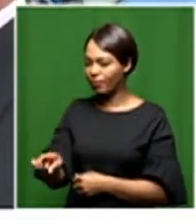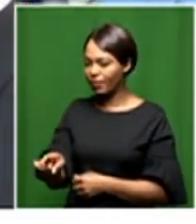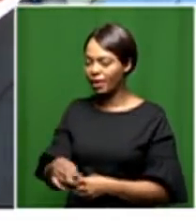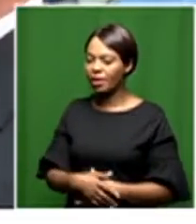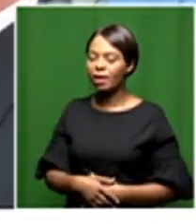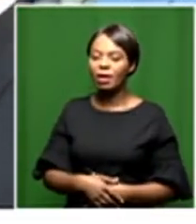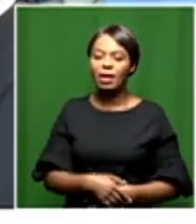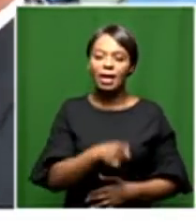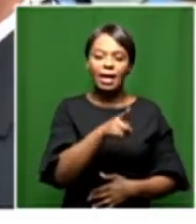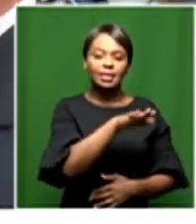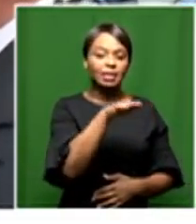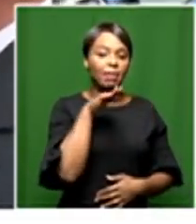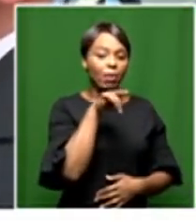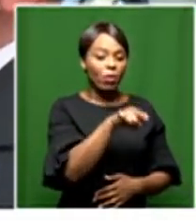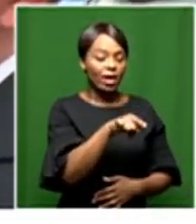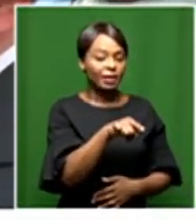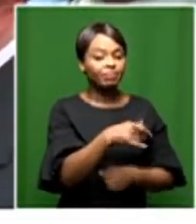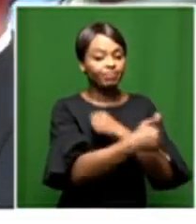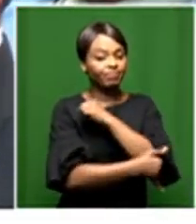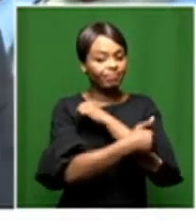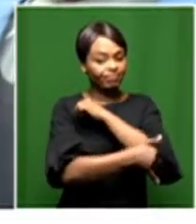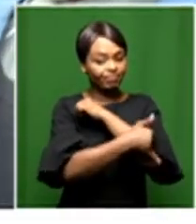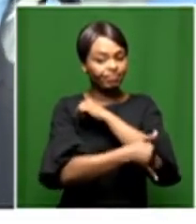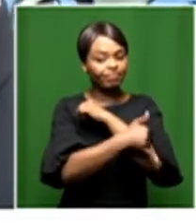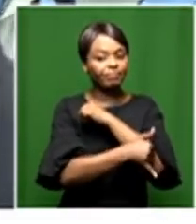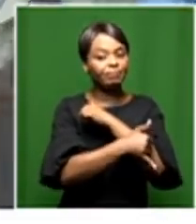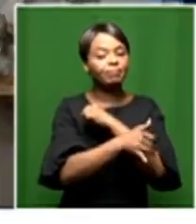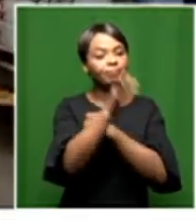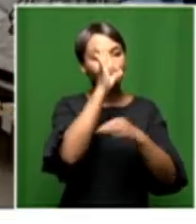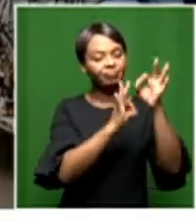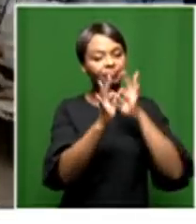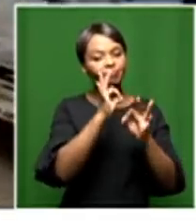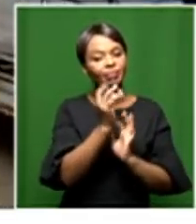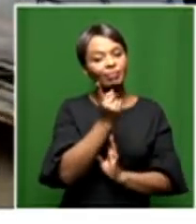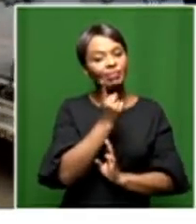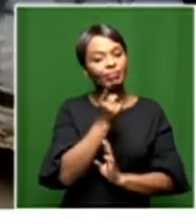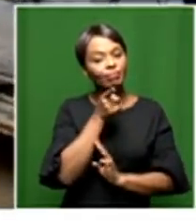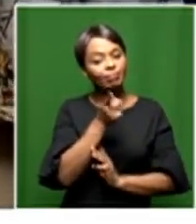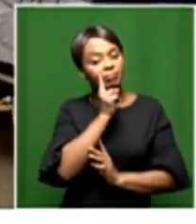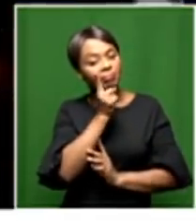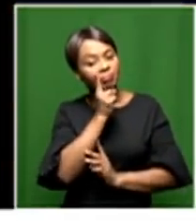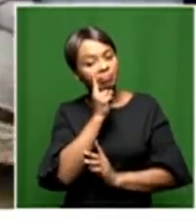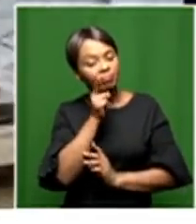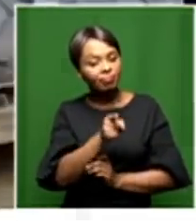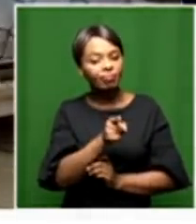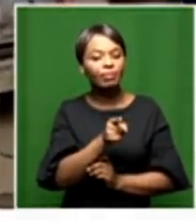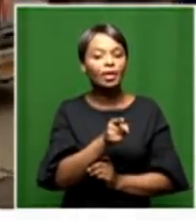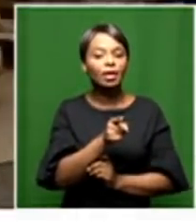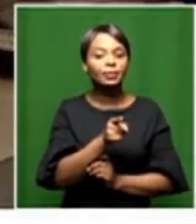Well, in Zimbabwe, they did indicate that they were testing or they were carrying out tests to see